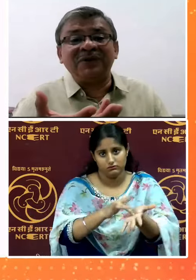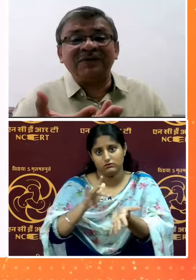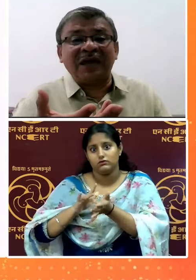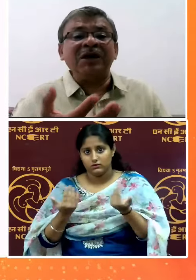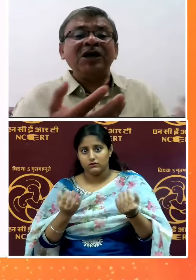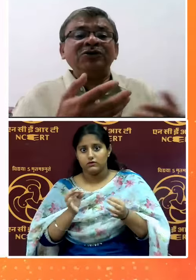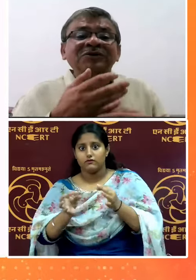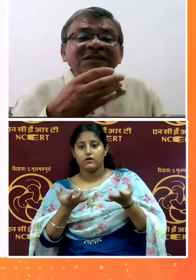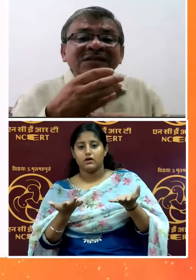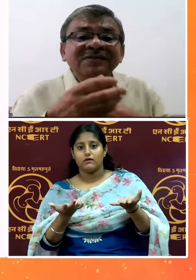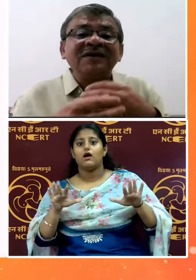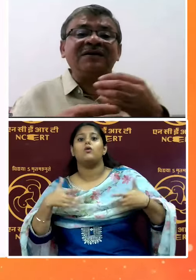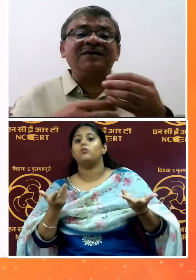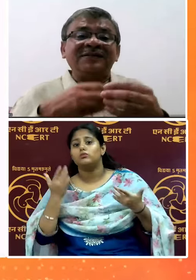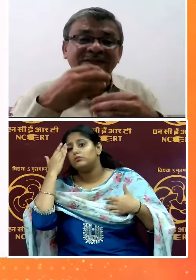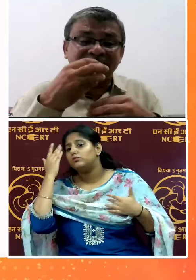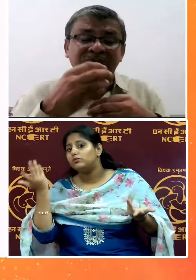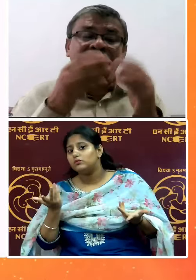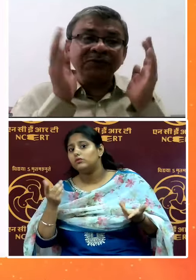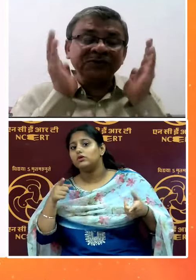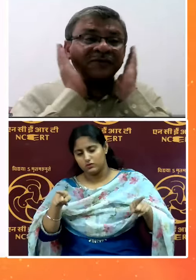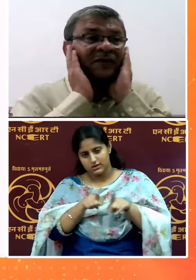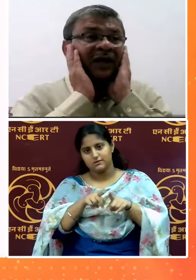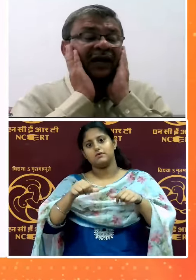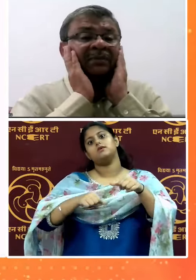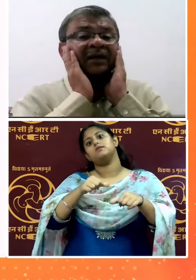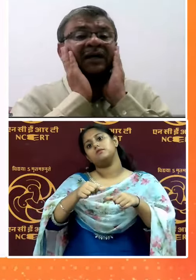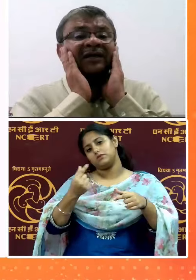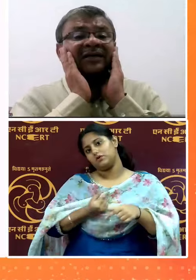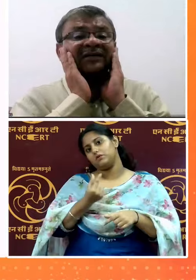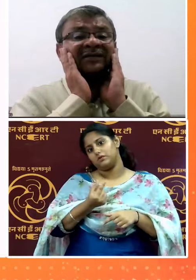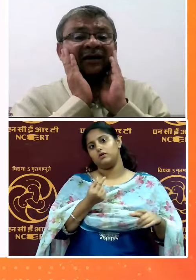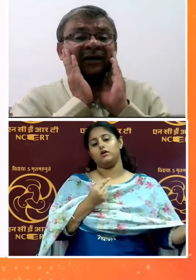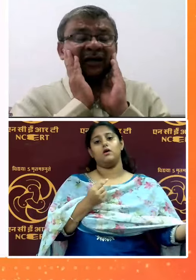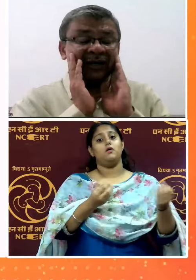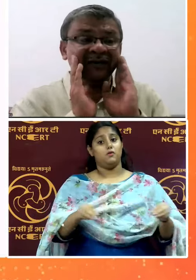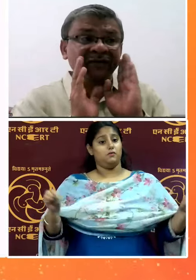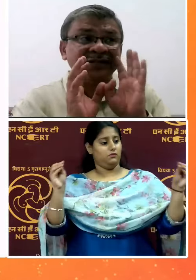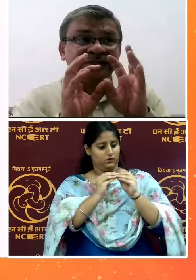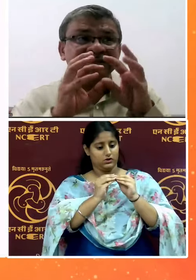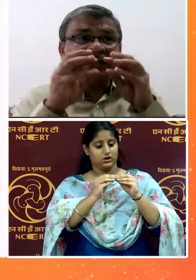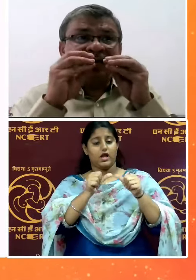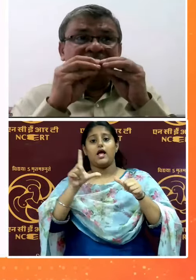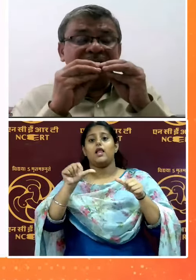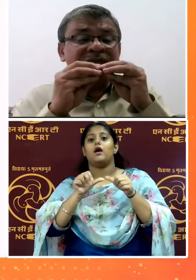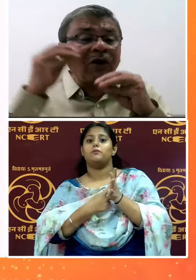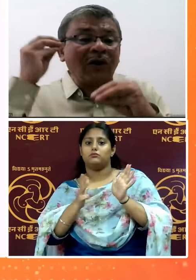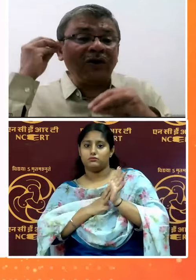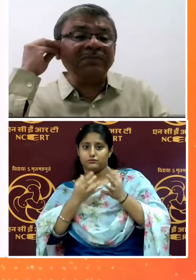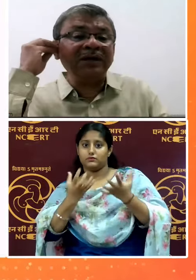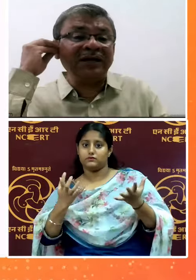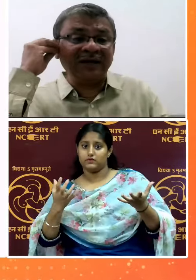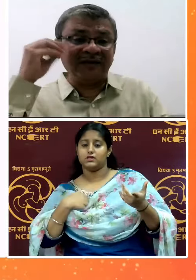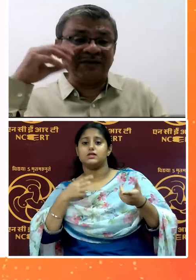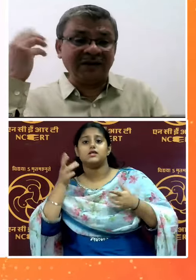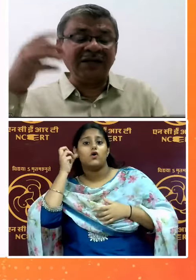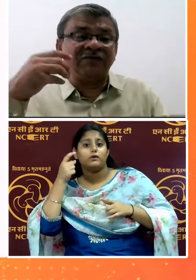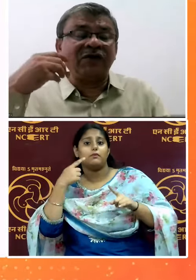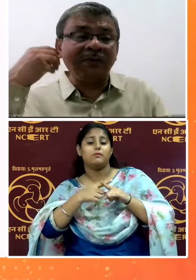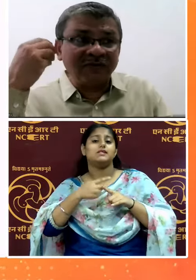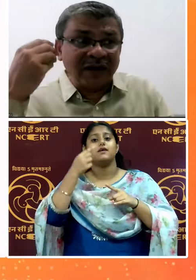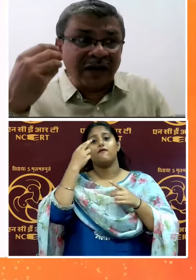has to escape. So these systems, most of our alarm and alerting devices gives audible